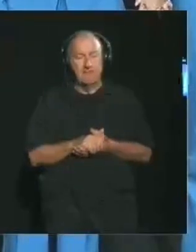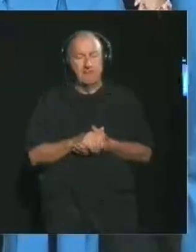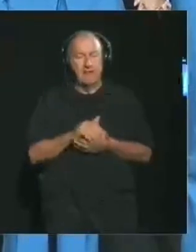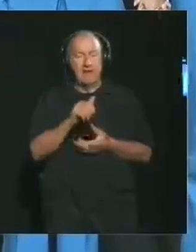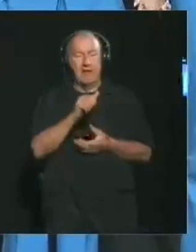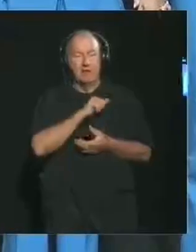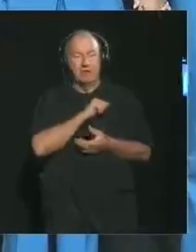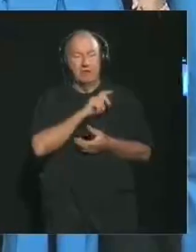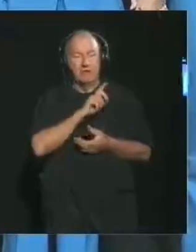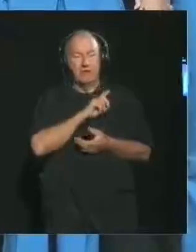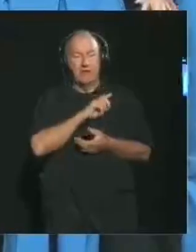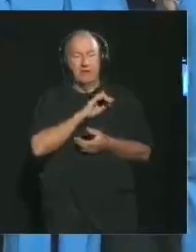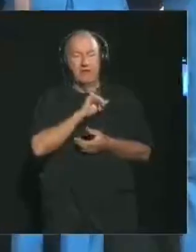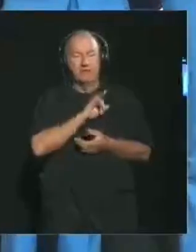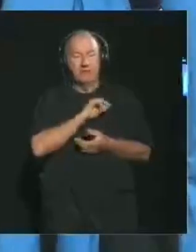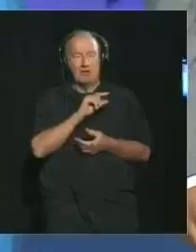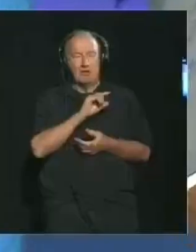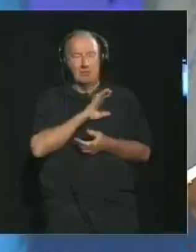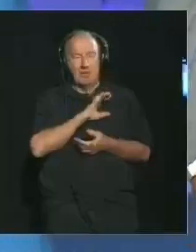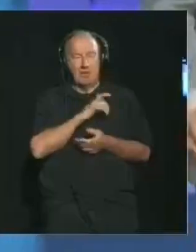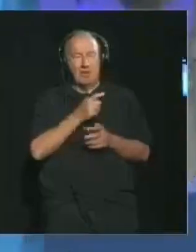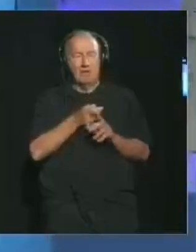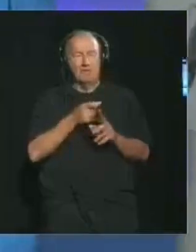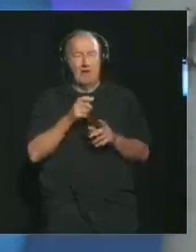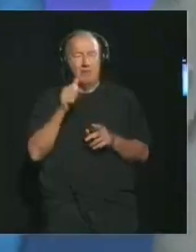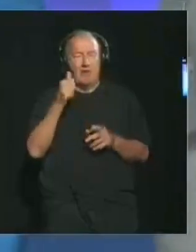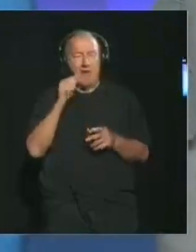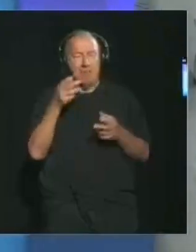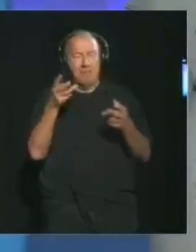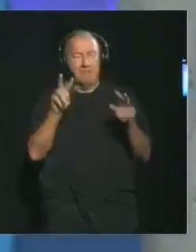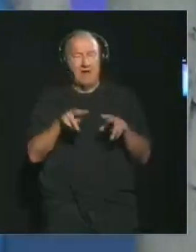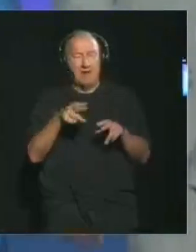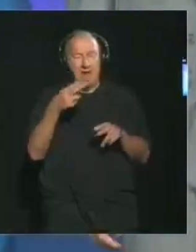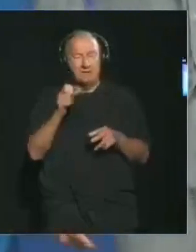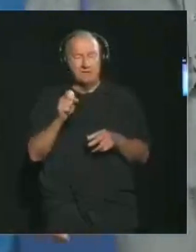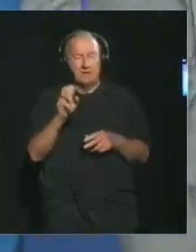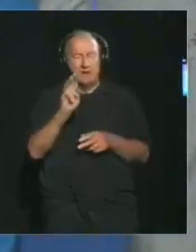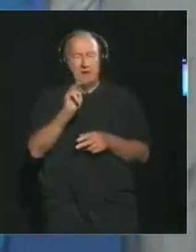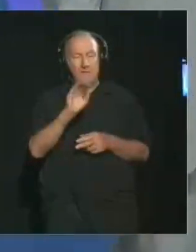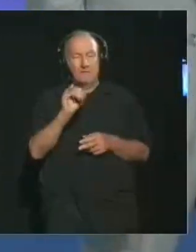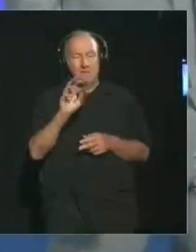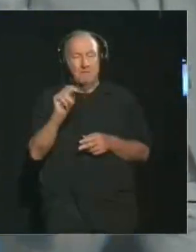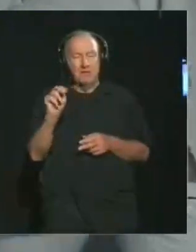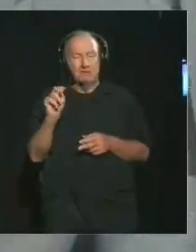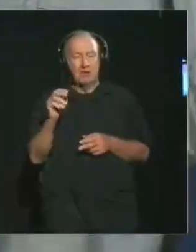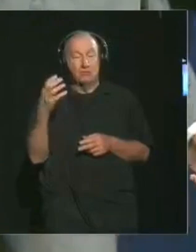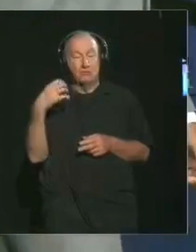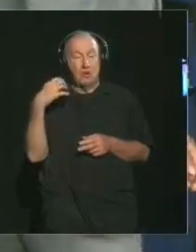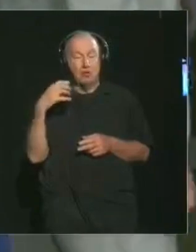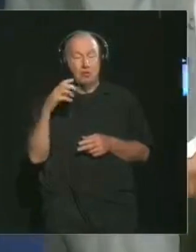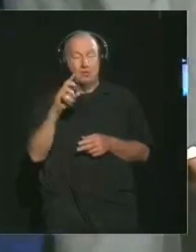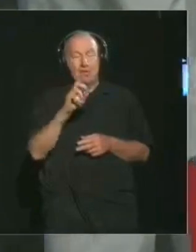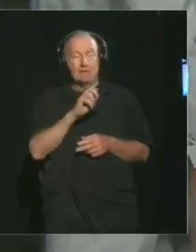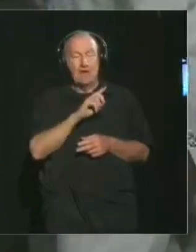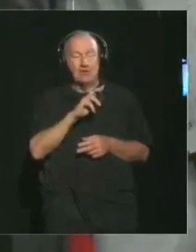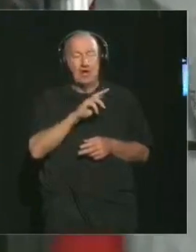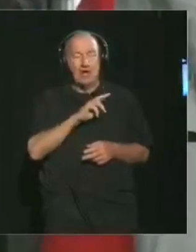Aquila Dunn and Isaiah Craig from Apple Valley High School in Minnesota, coached by Daniel